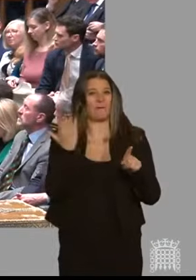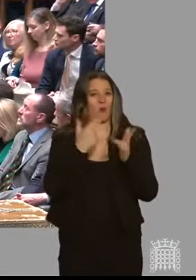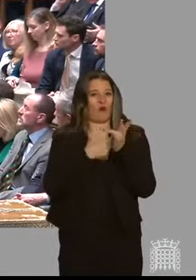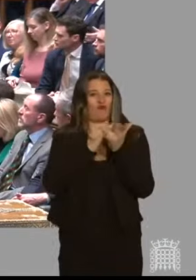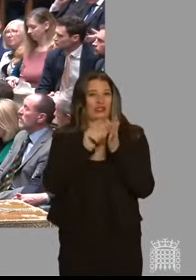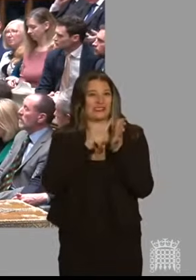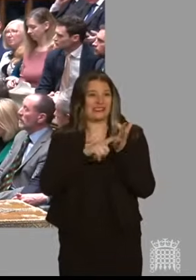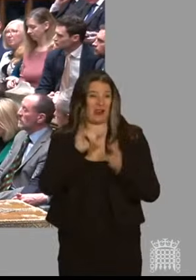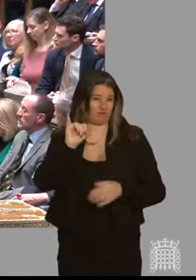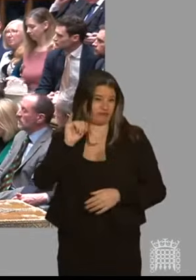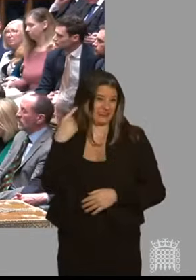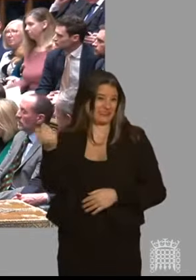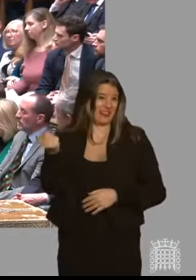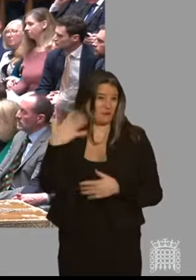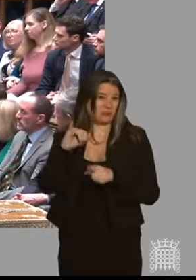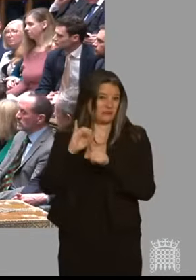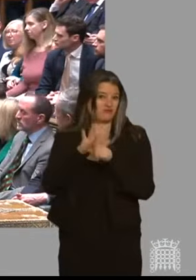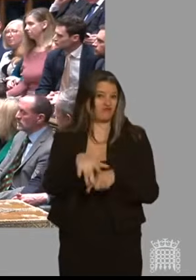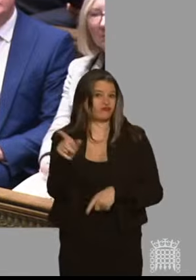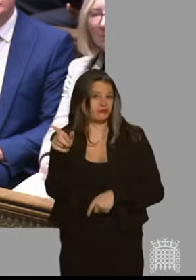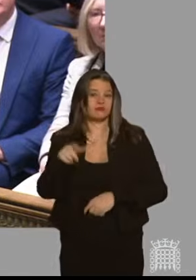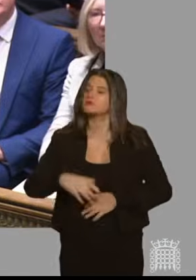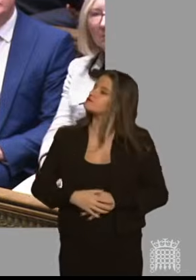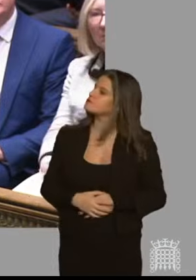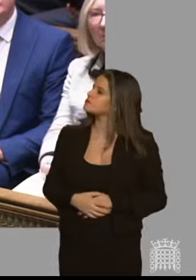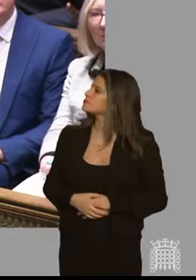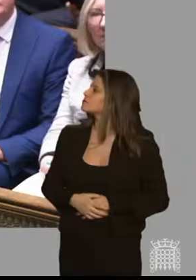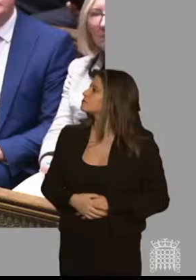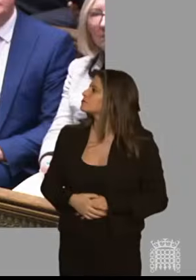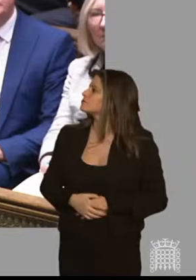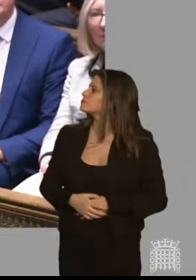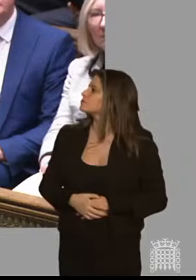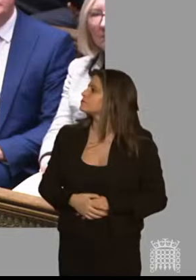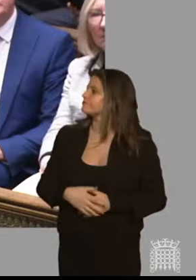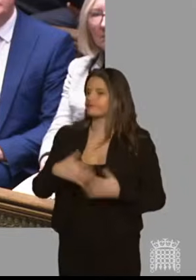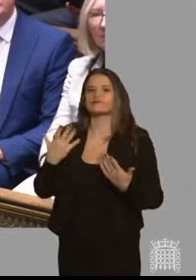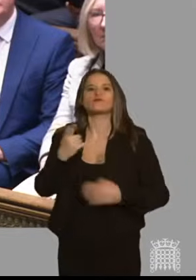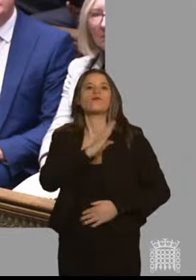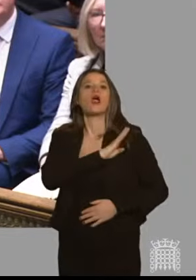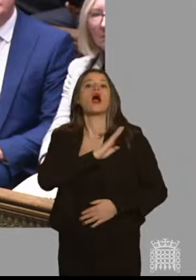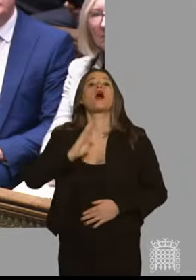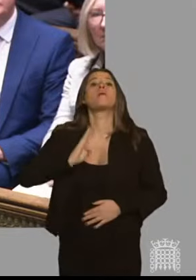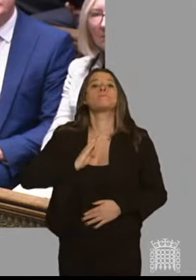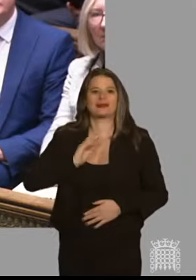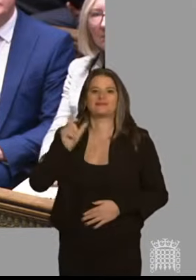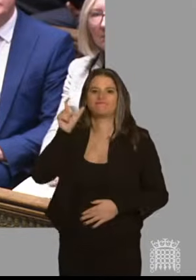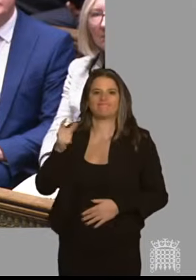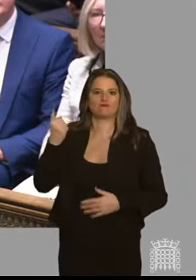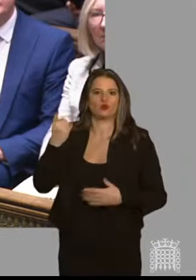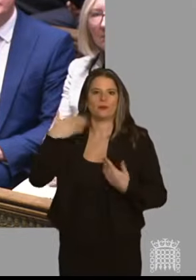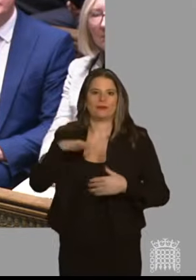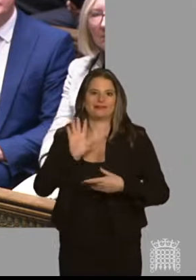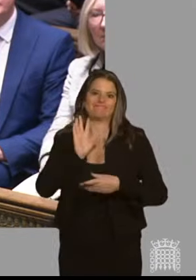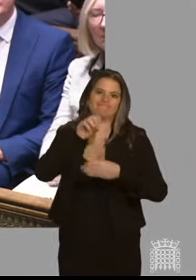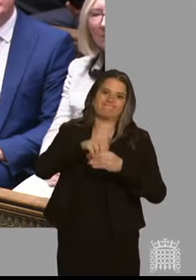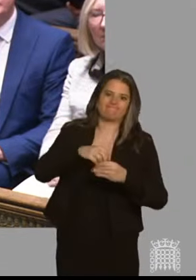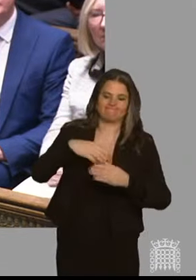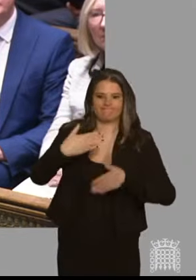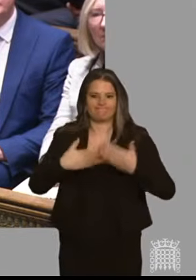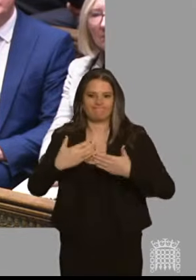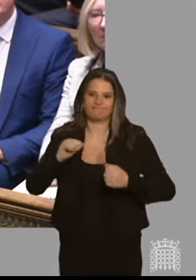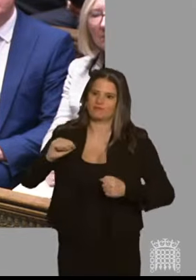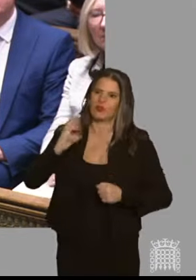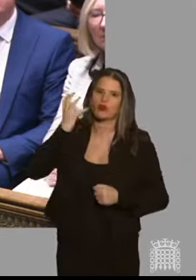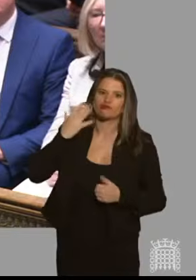Long Service Good Conduct Medal, and similar medals are in place for those who make a career of serving in the police, the fire, the ambulance